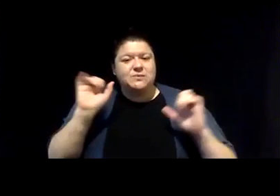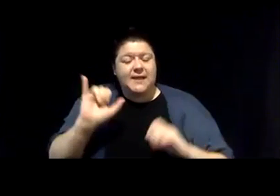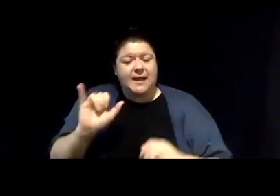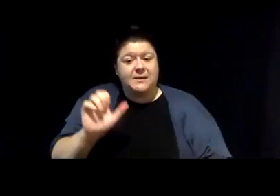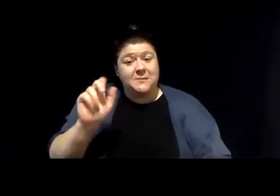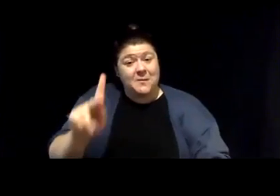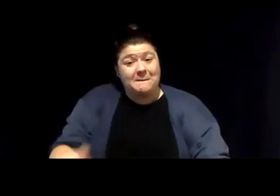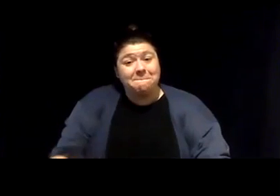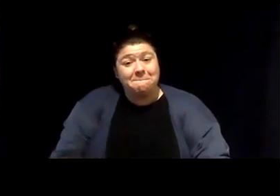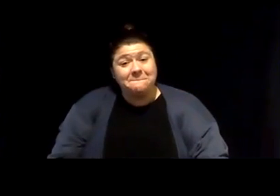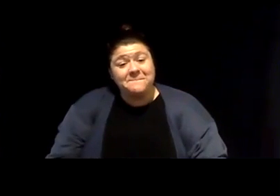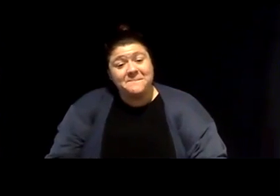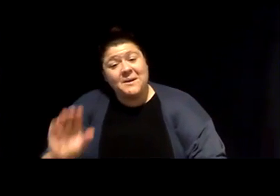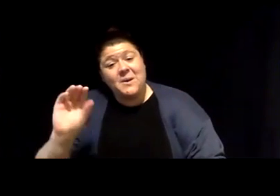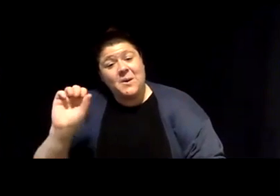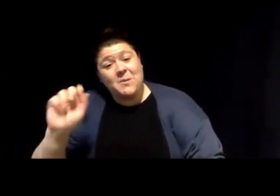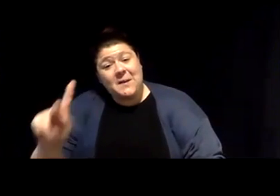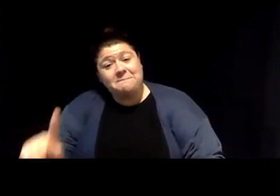Okay.